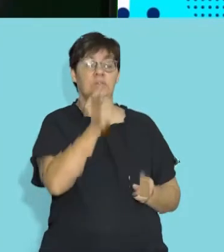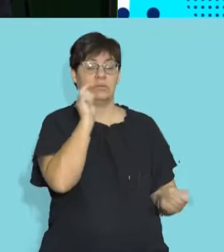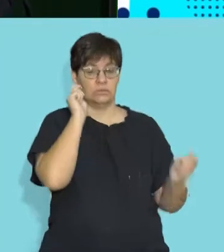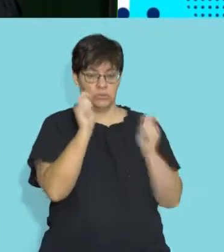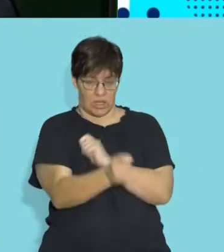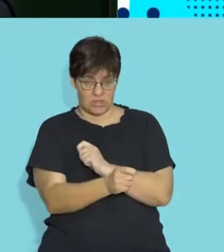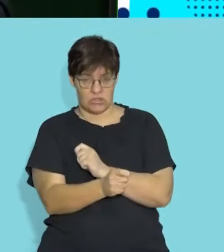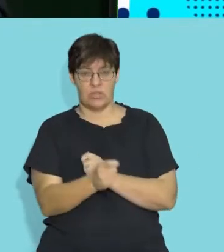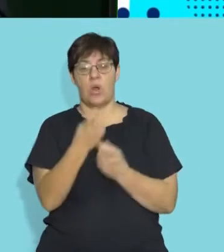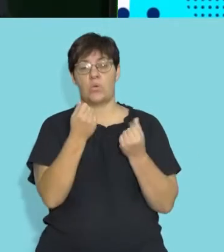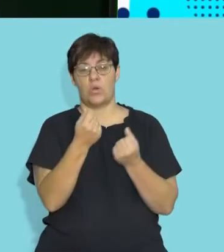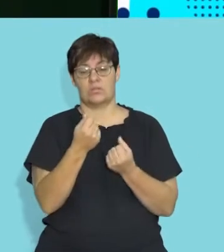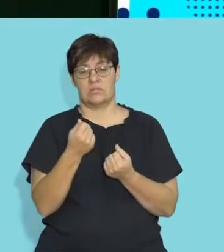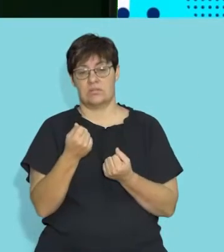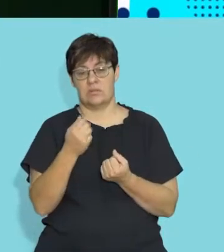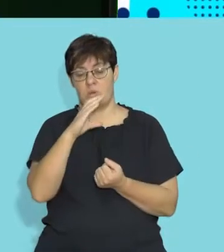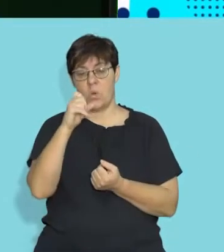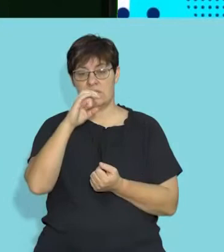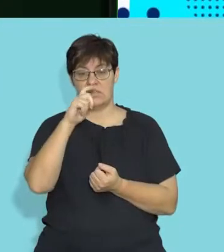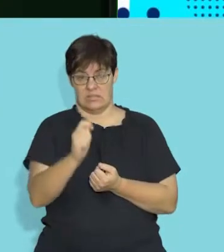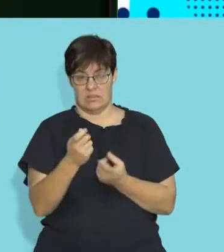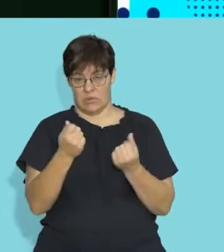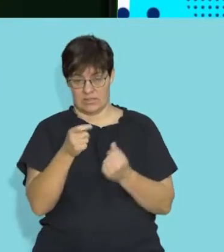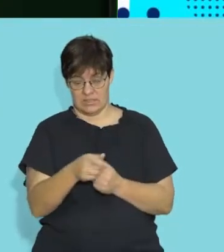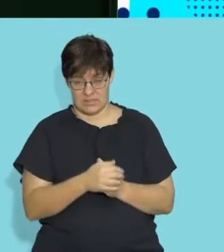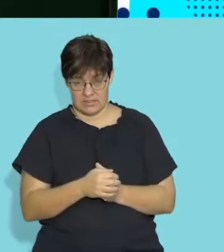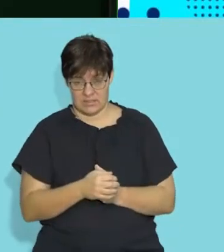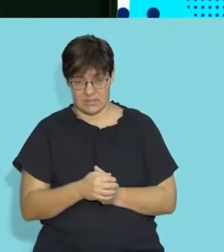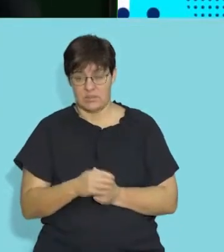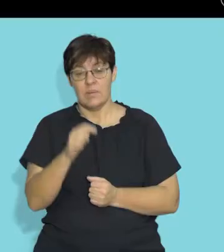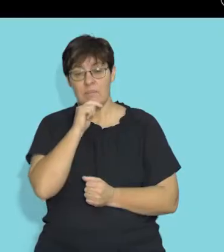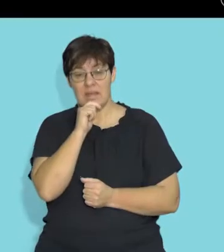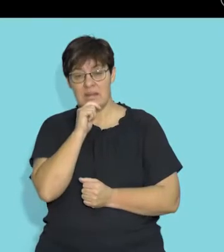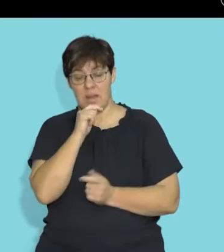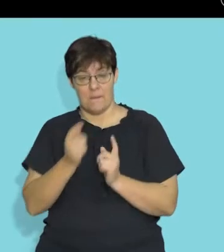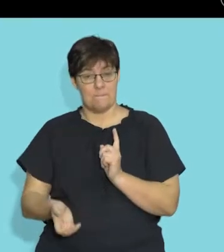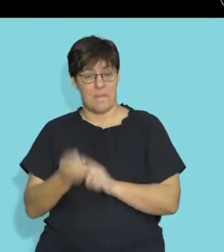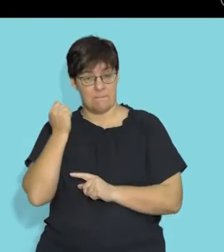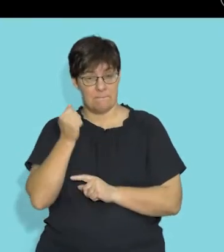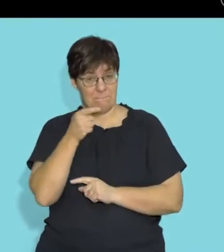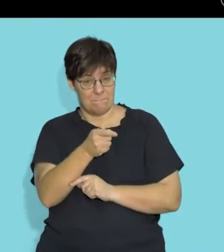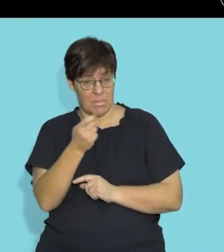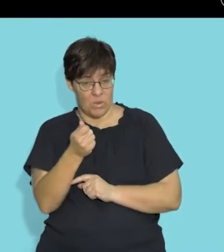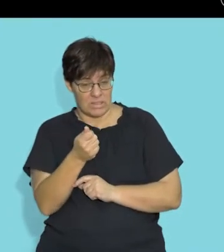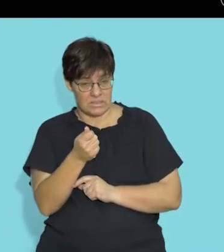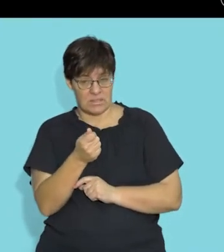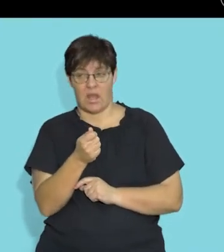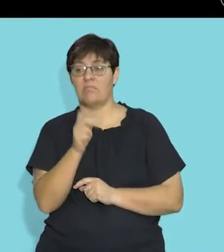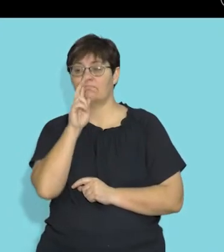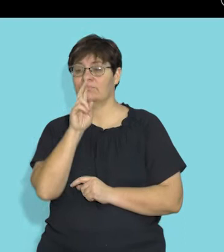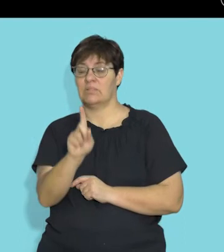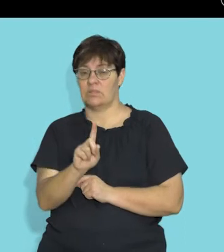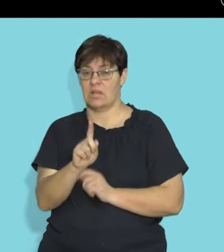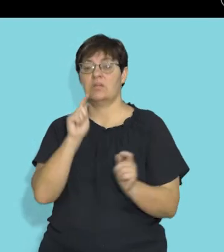change it to your cost price. And therefore, that will mean that once you determine your cost price, you will see the cost